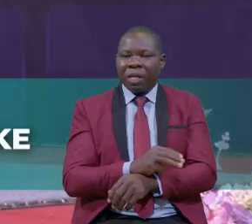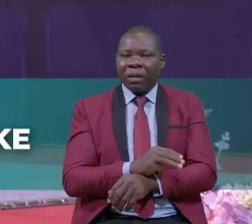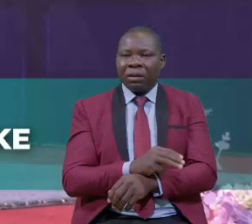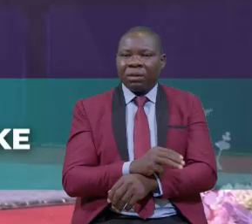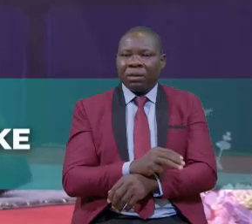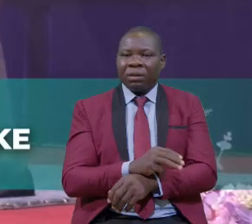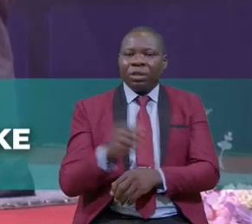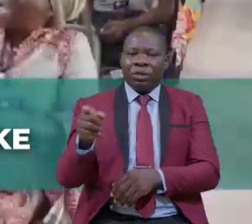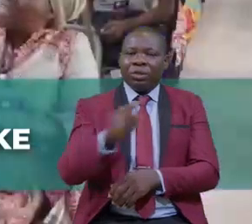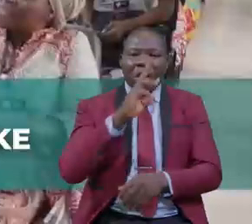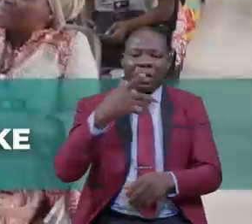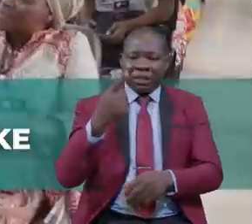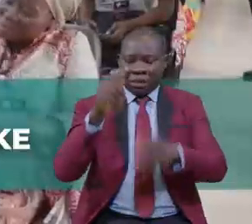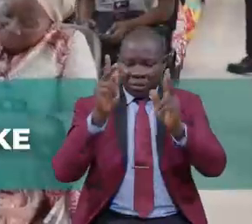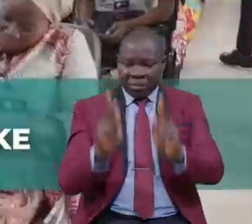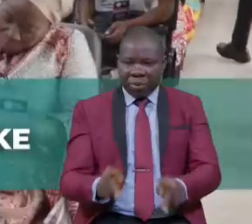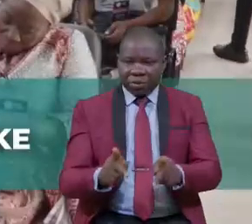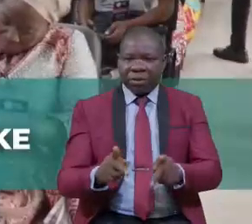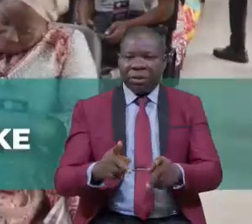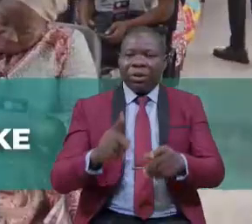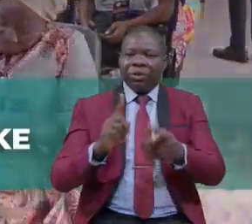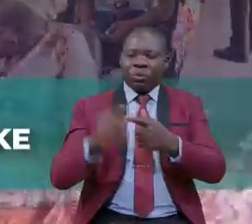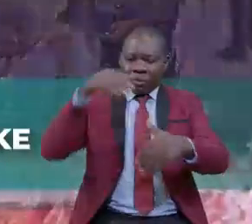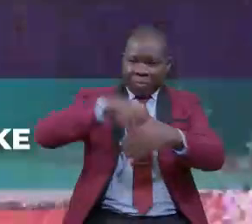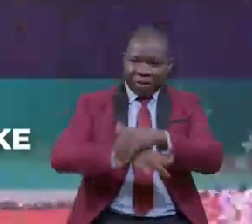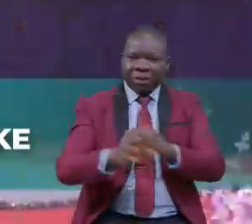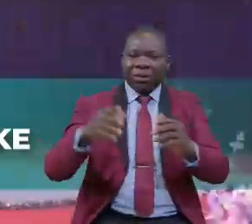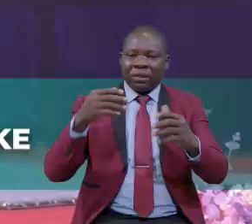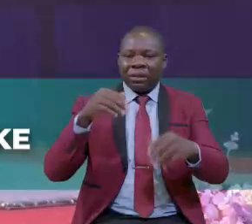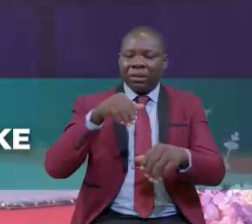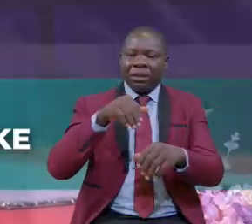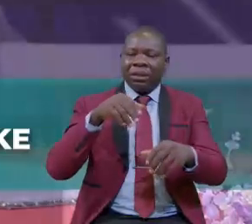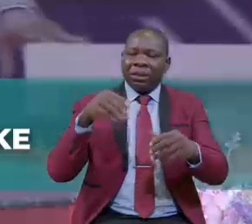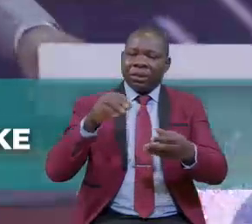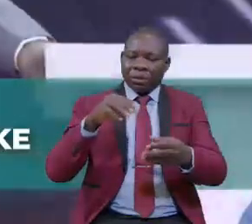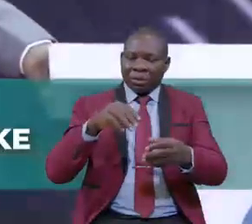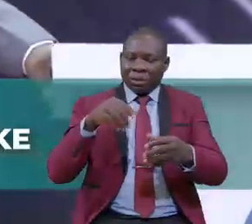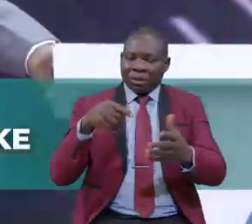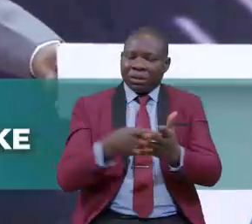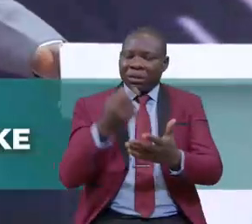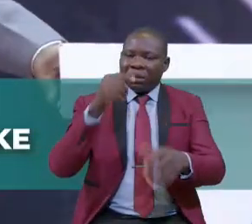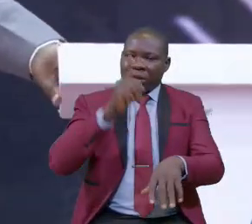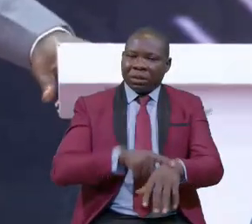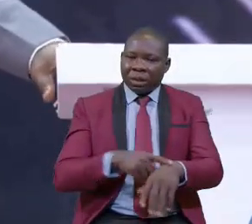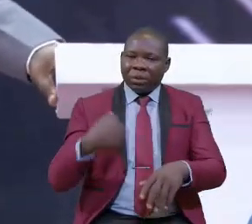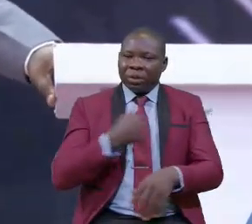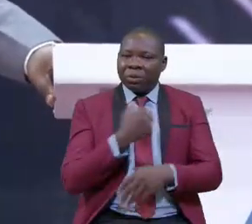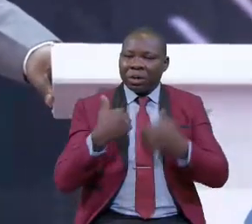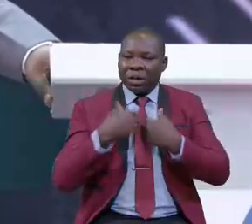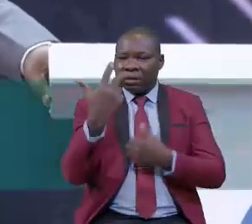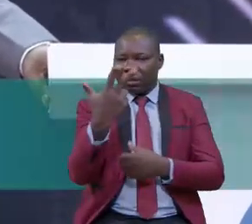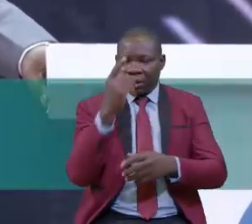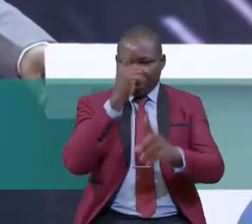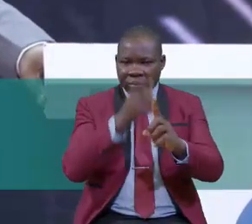this land. We're looking at 3 things here. Number 1, we're looking at renewal and regeneration, to